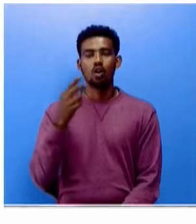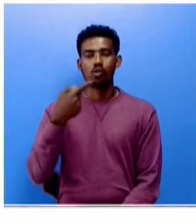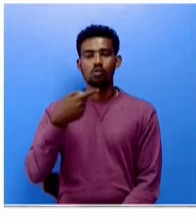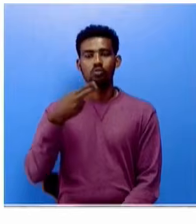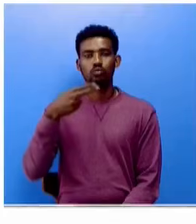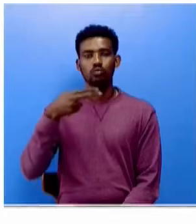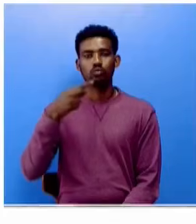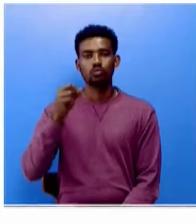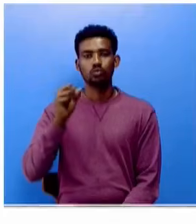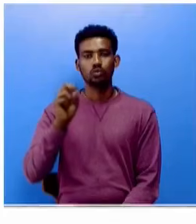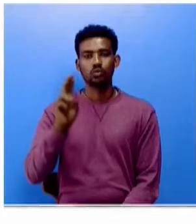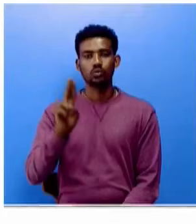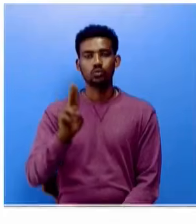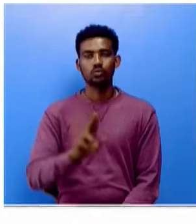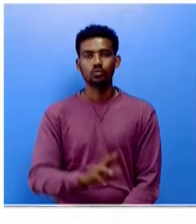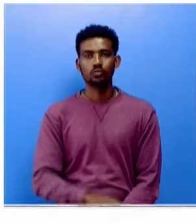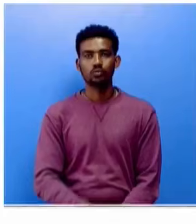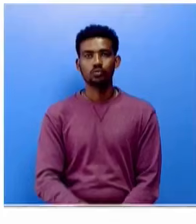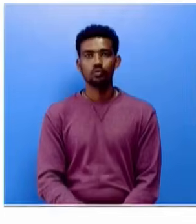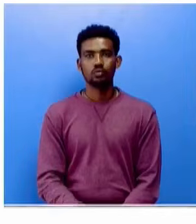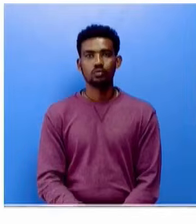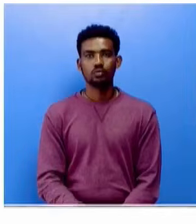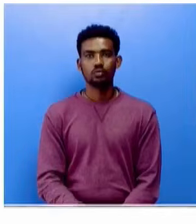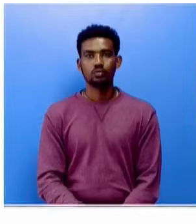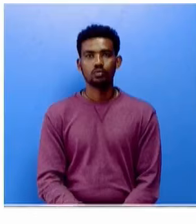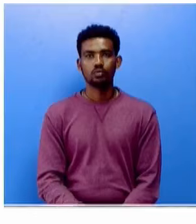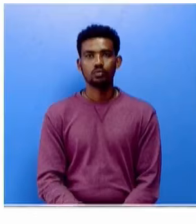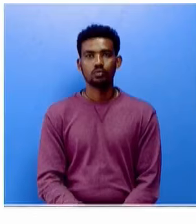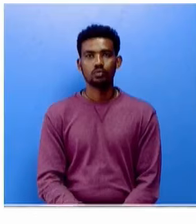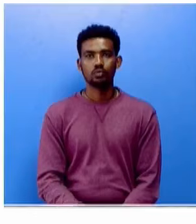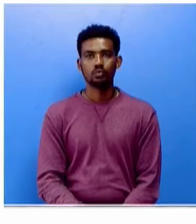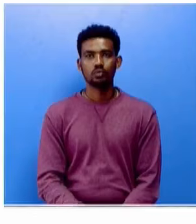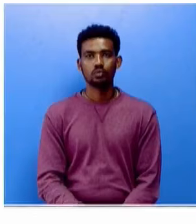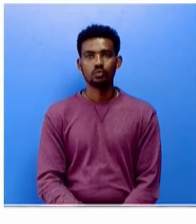Ought to in affirmative.